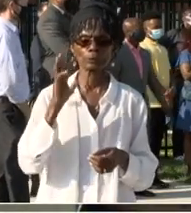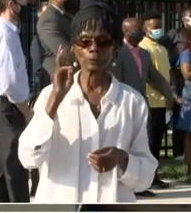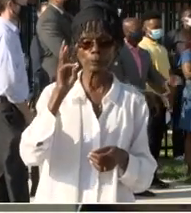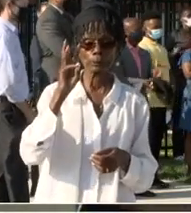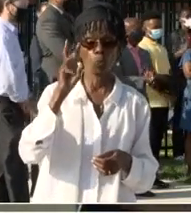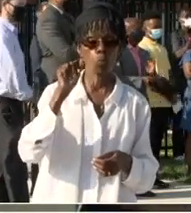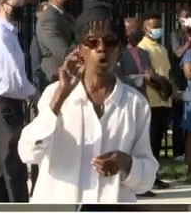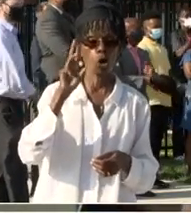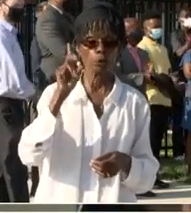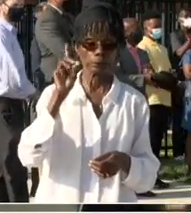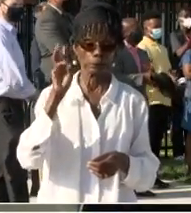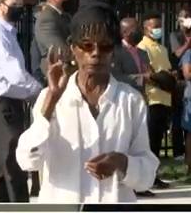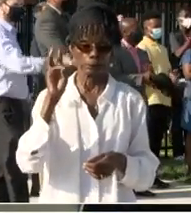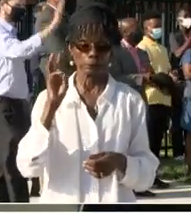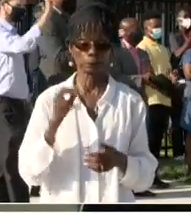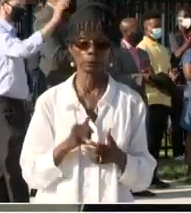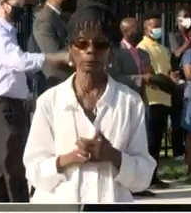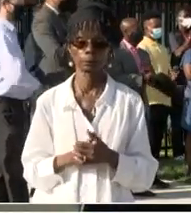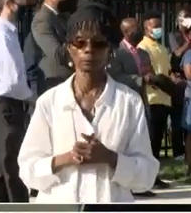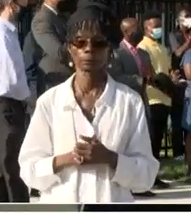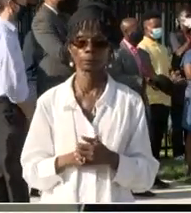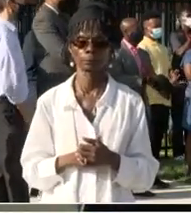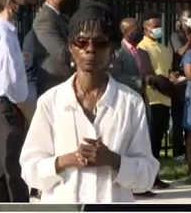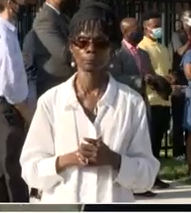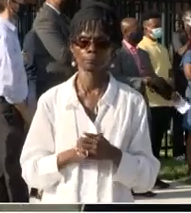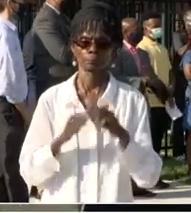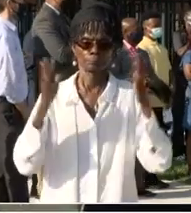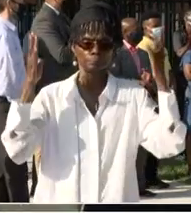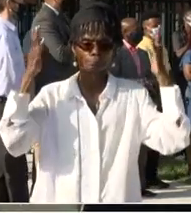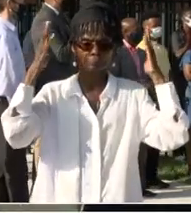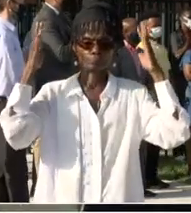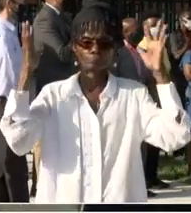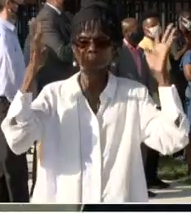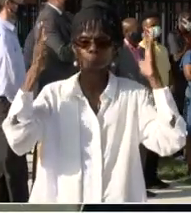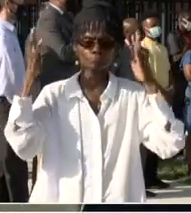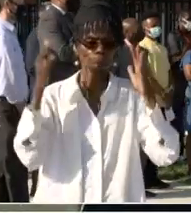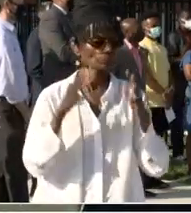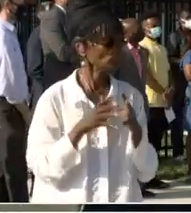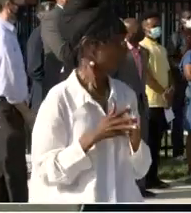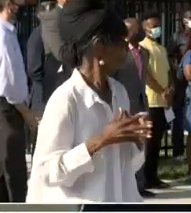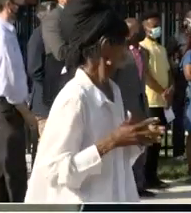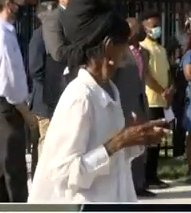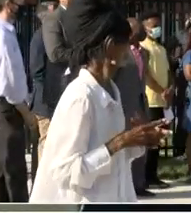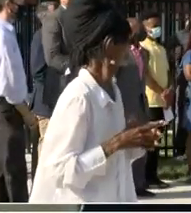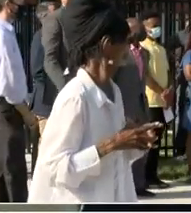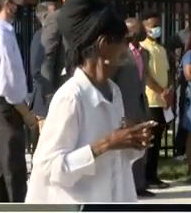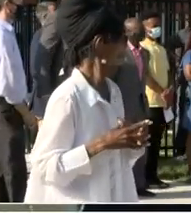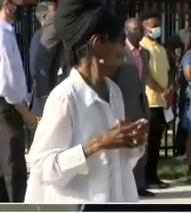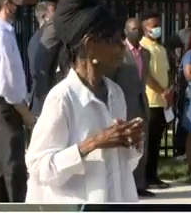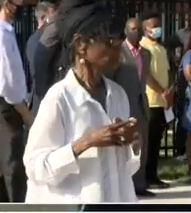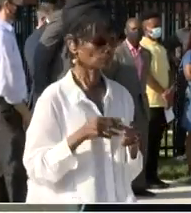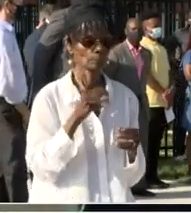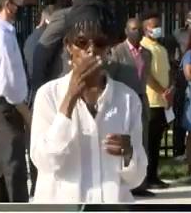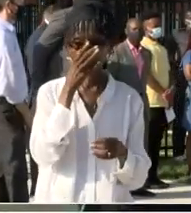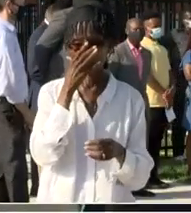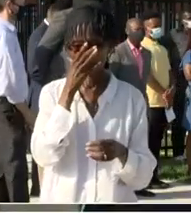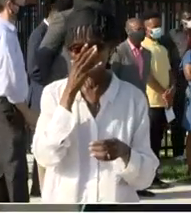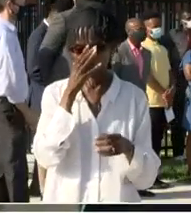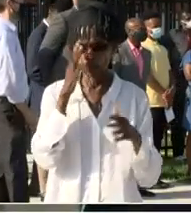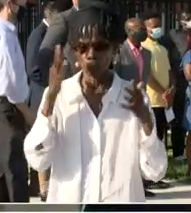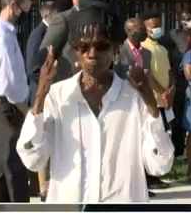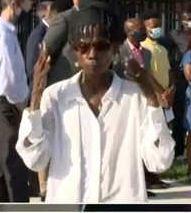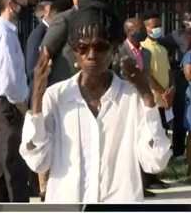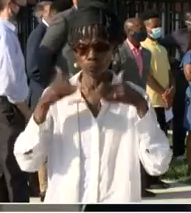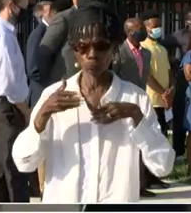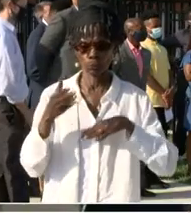Give him a big round of applause, who has been very, very focused on Elliott Hine, I think, all of the years